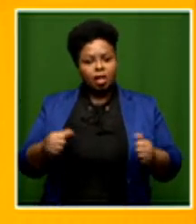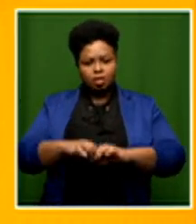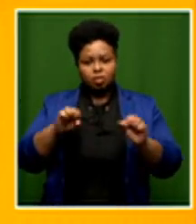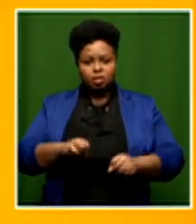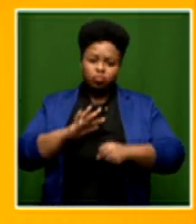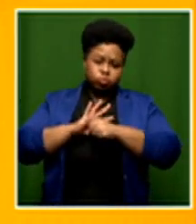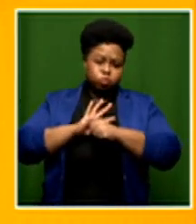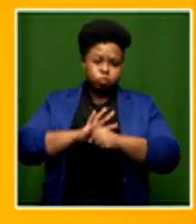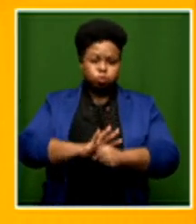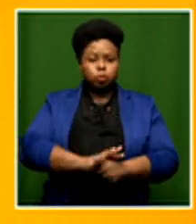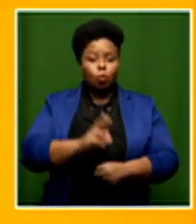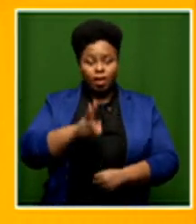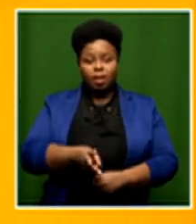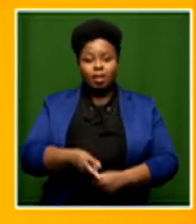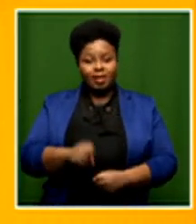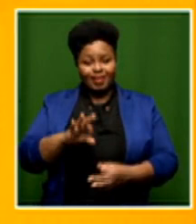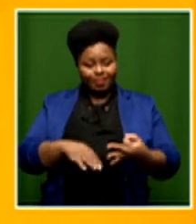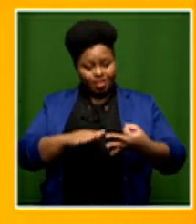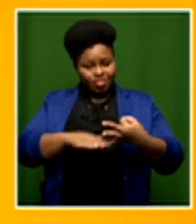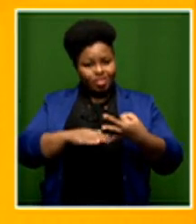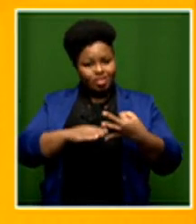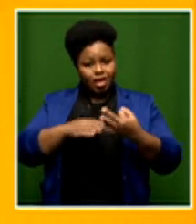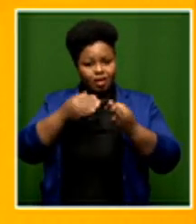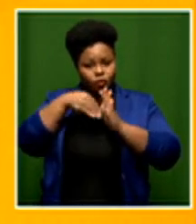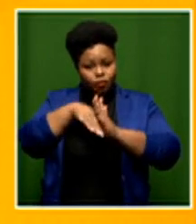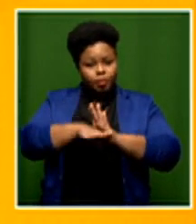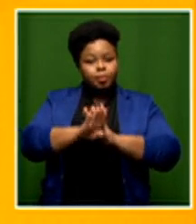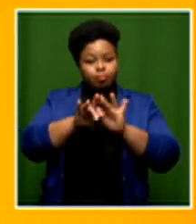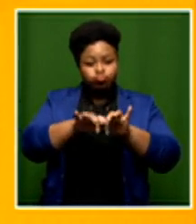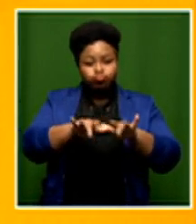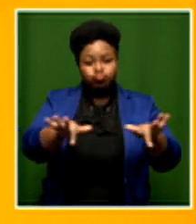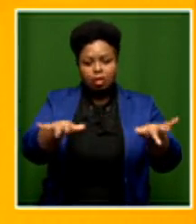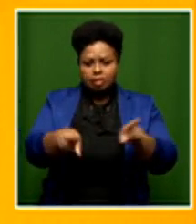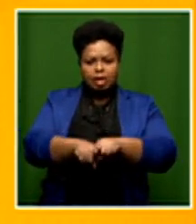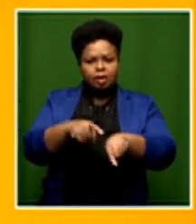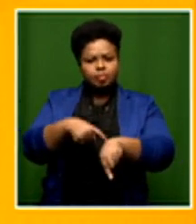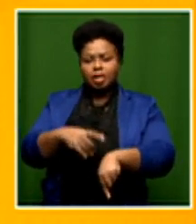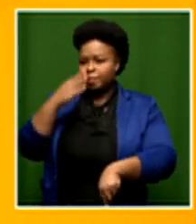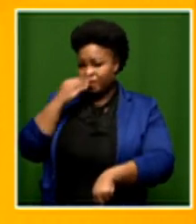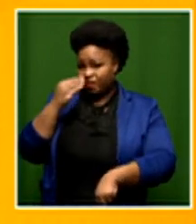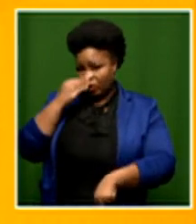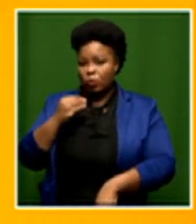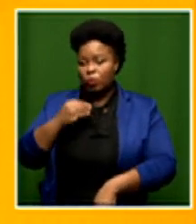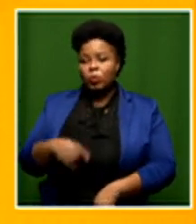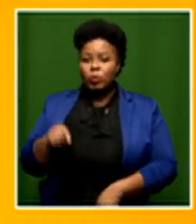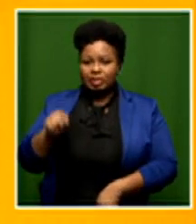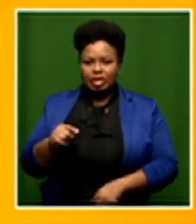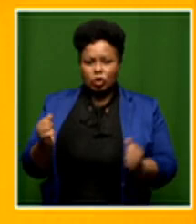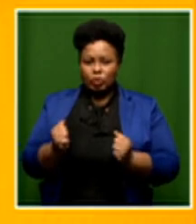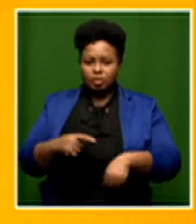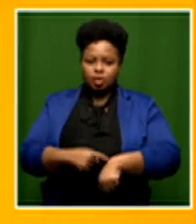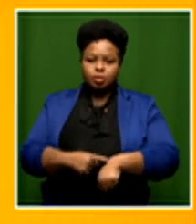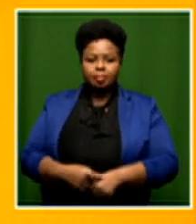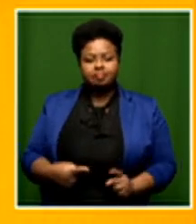pressure if the anticipated third wave of COVID-19 infections coincides with winter respiratory viruses like the flu.